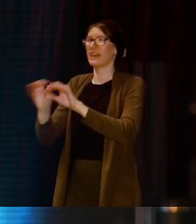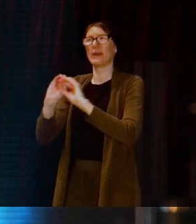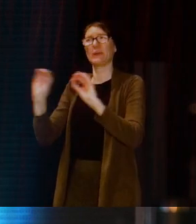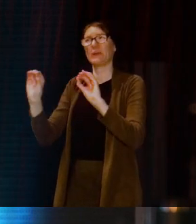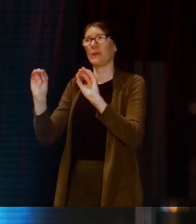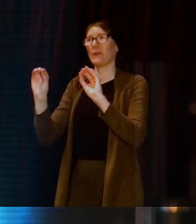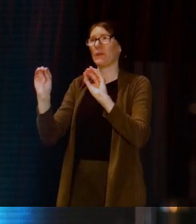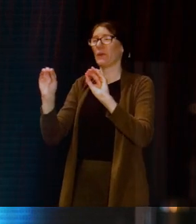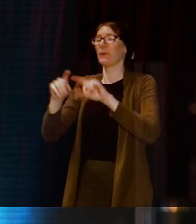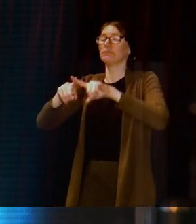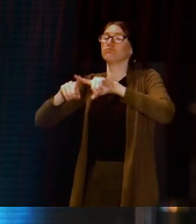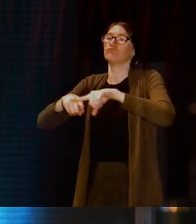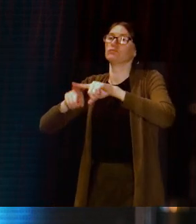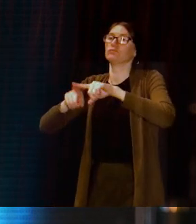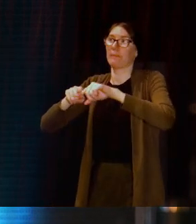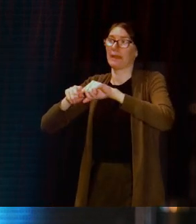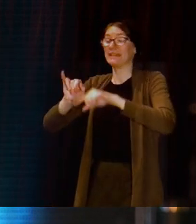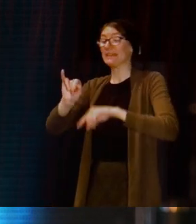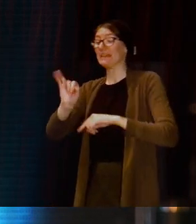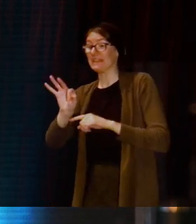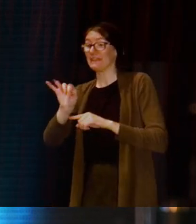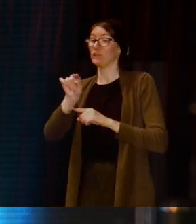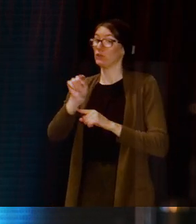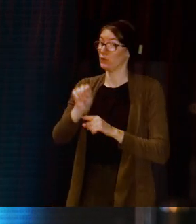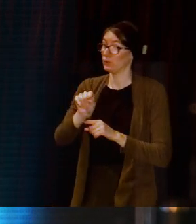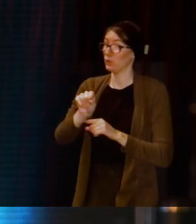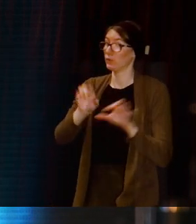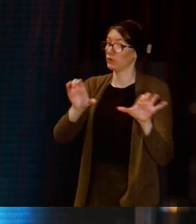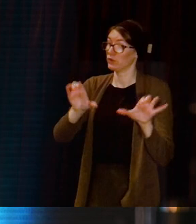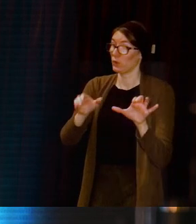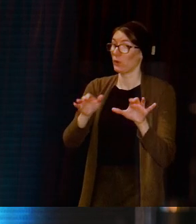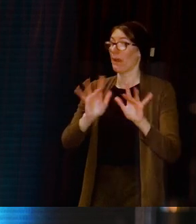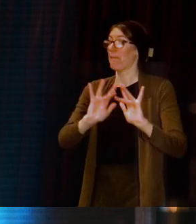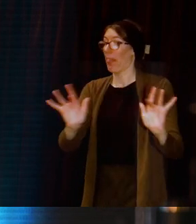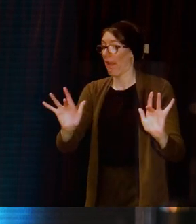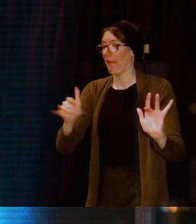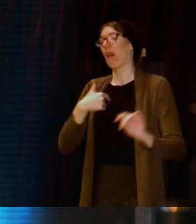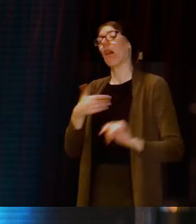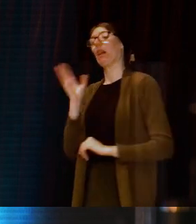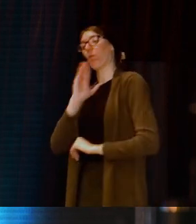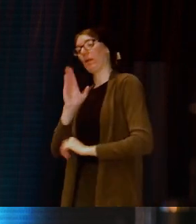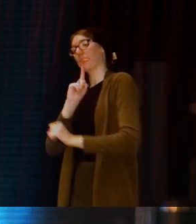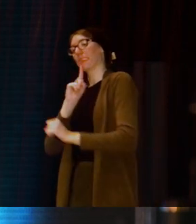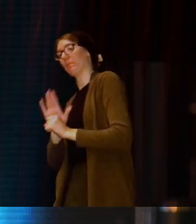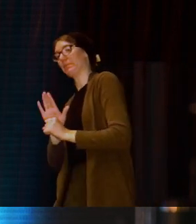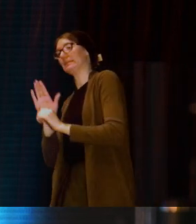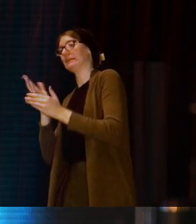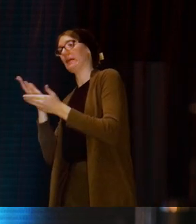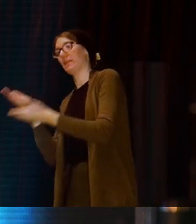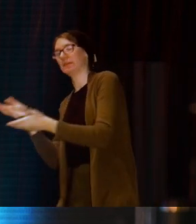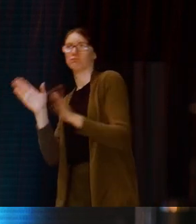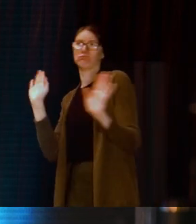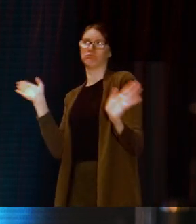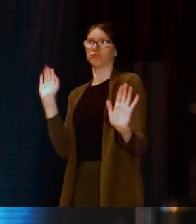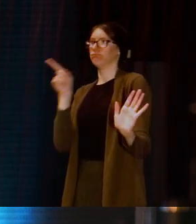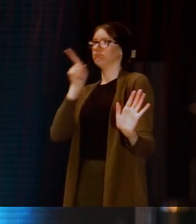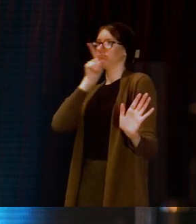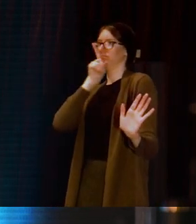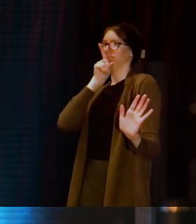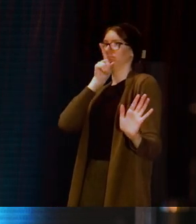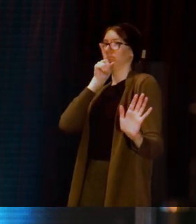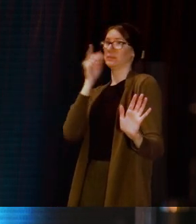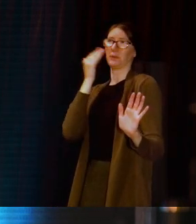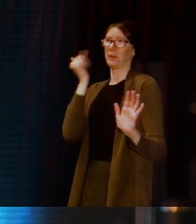on this. God didn't say, if you do this, then I'll do it. God just says, I'm doing it. Why would he do that? I don't know. And why would